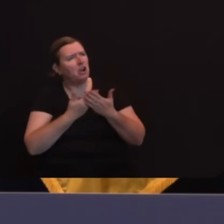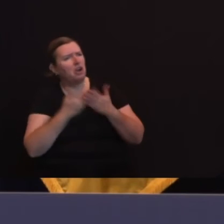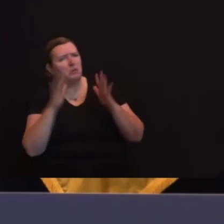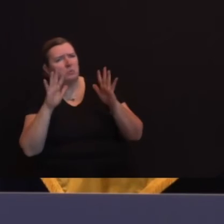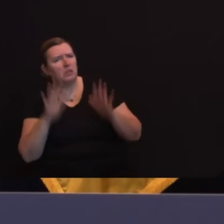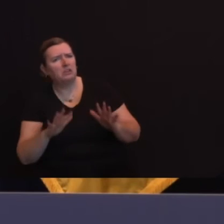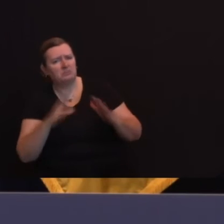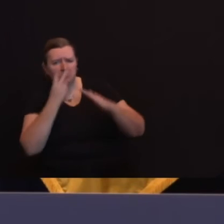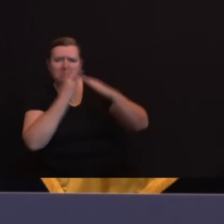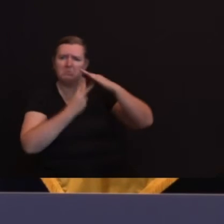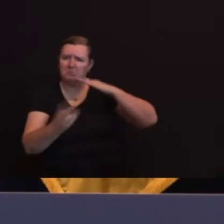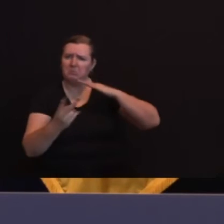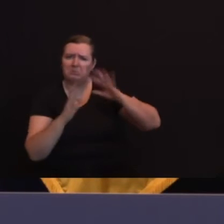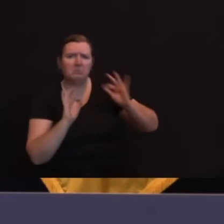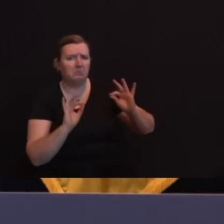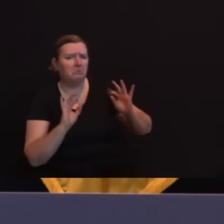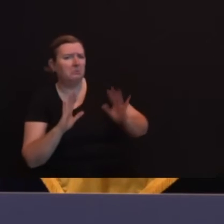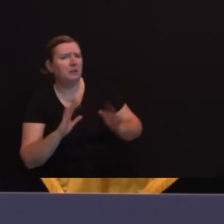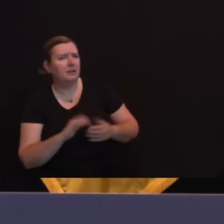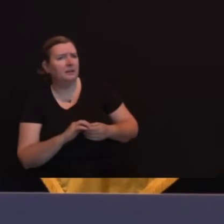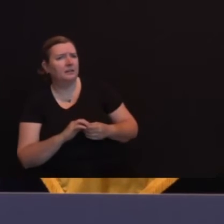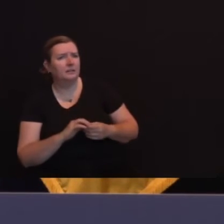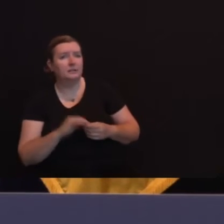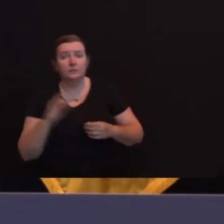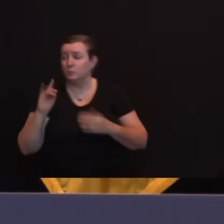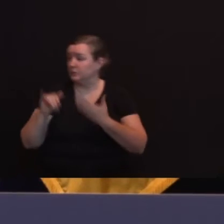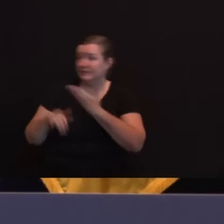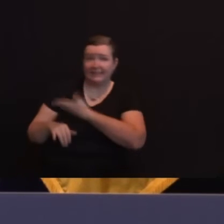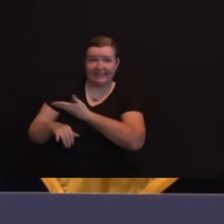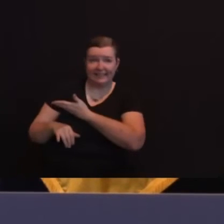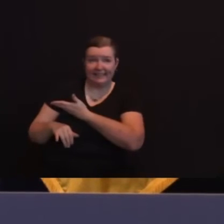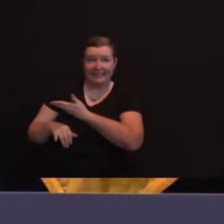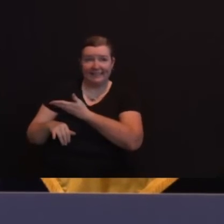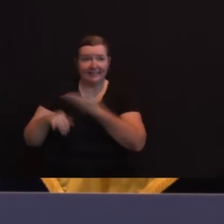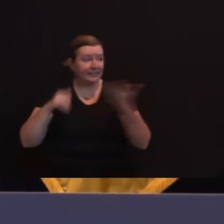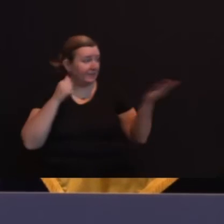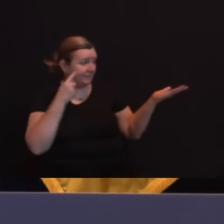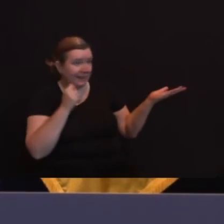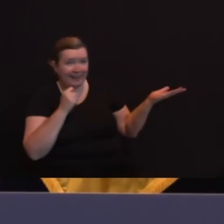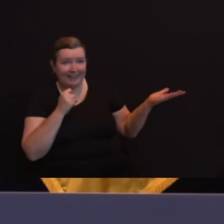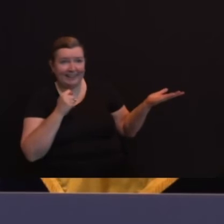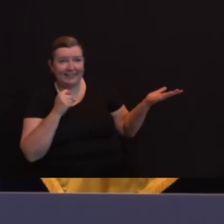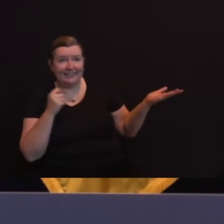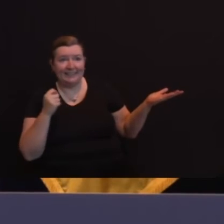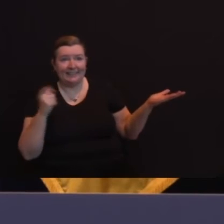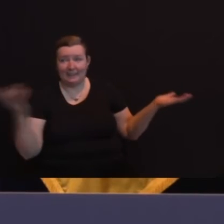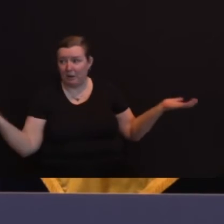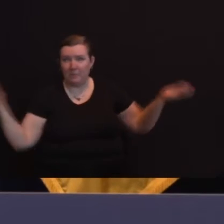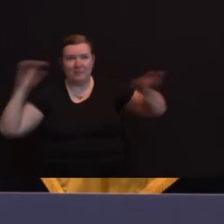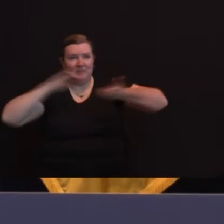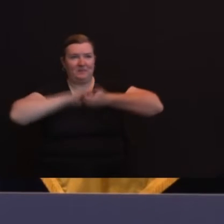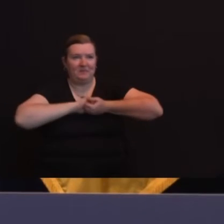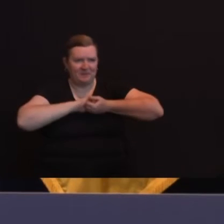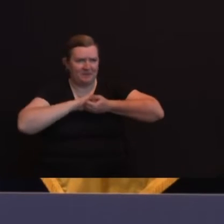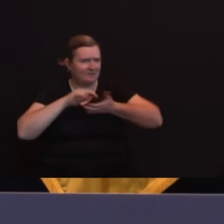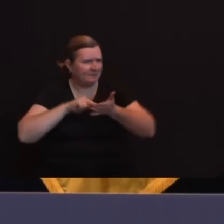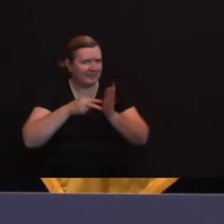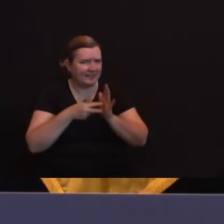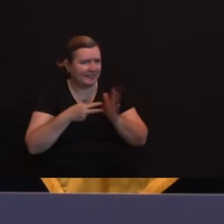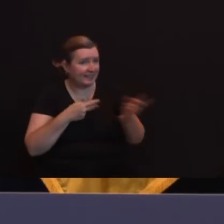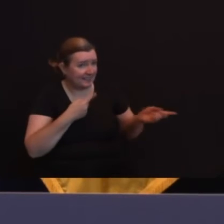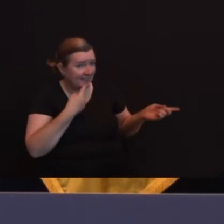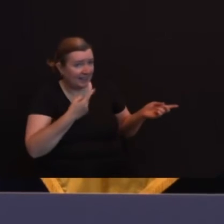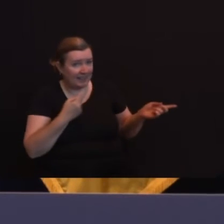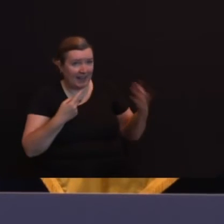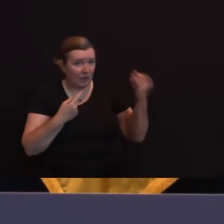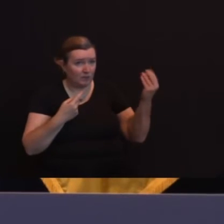to marry Judy with Pat here, let's do as much as we can, folks, outdoors, as long as we can. And this week